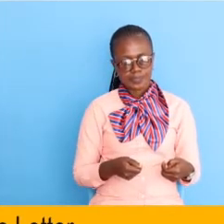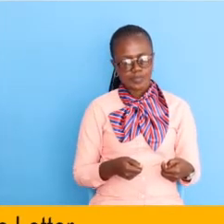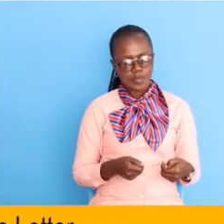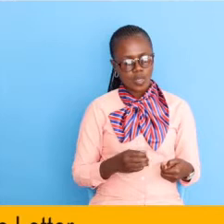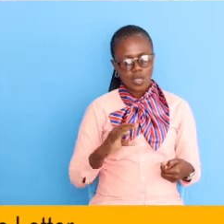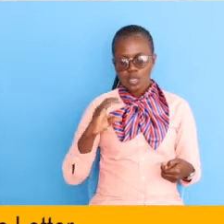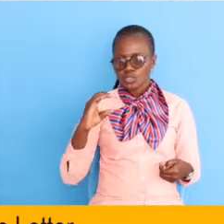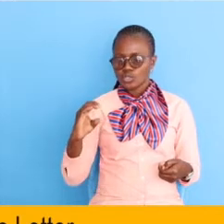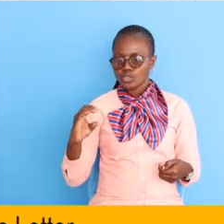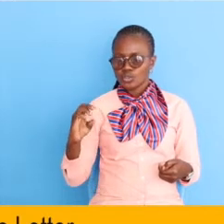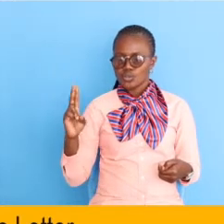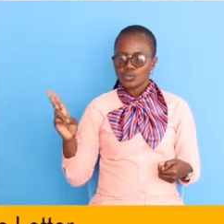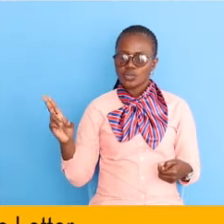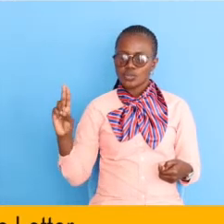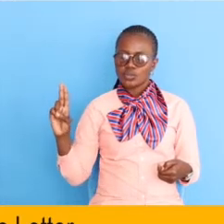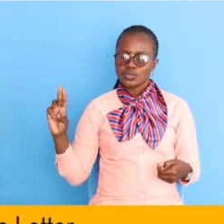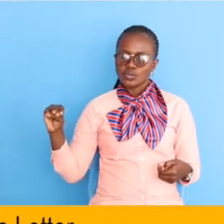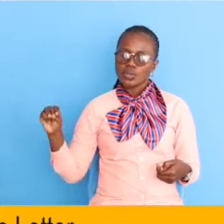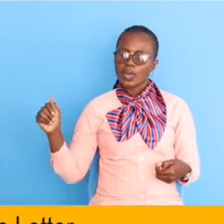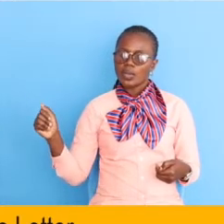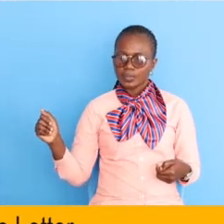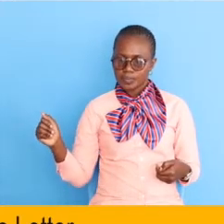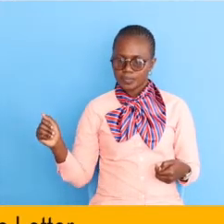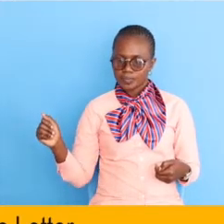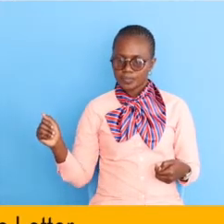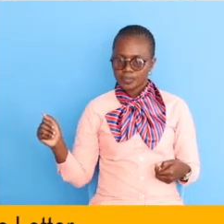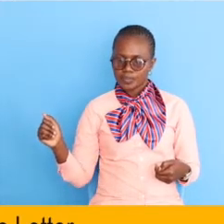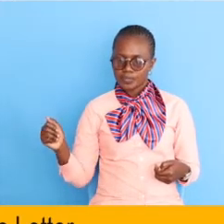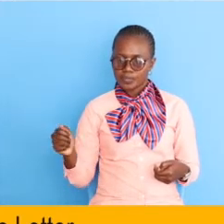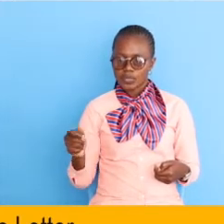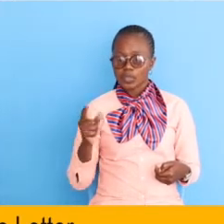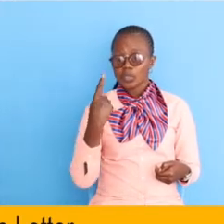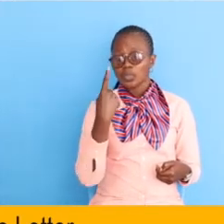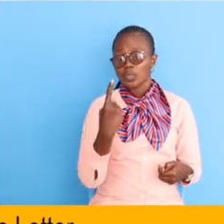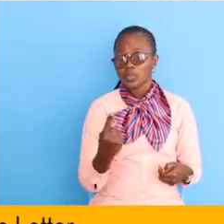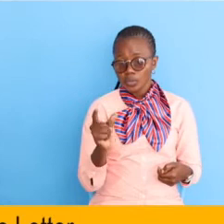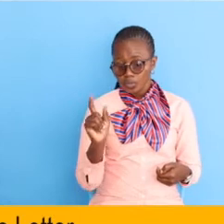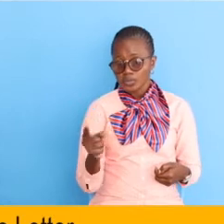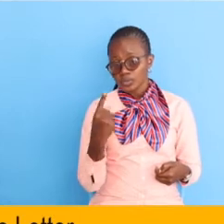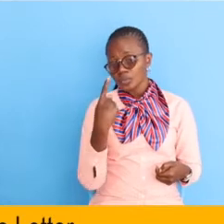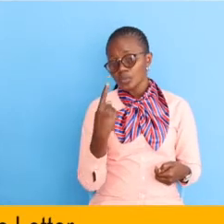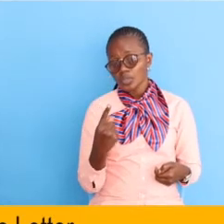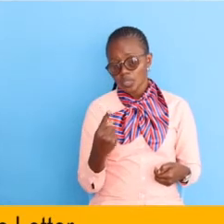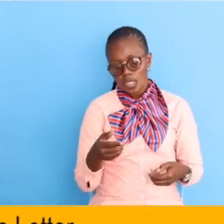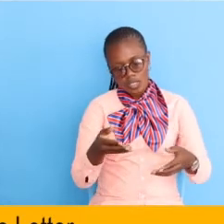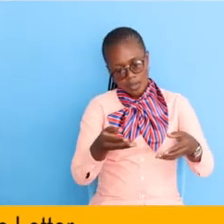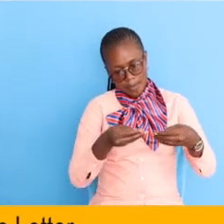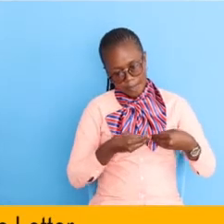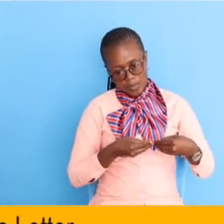Chuma. So that means Chuma would be the one who is going to receive the